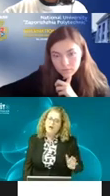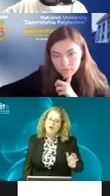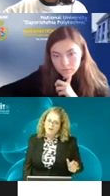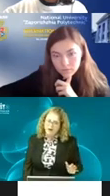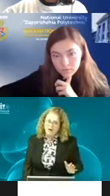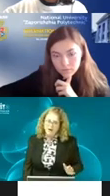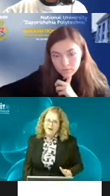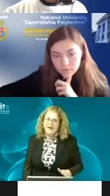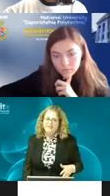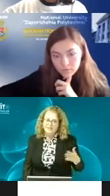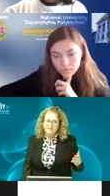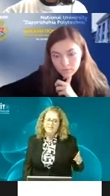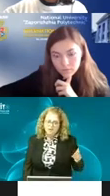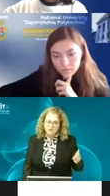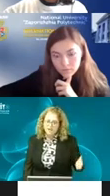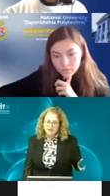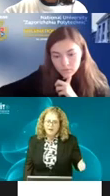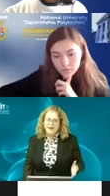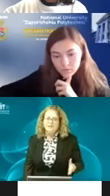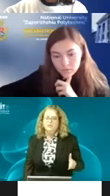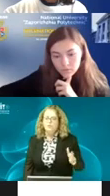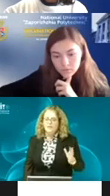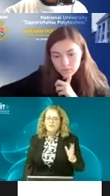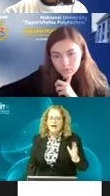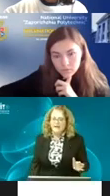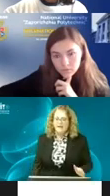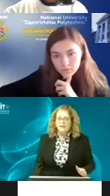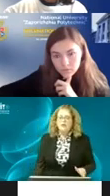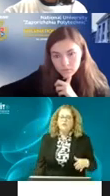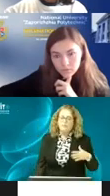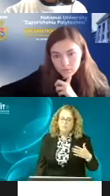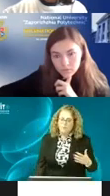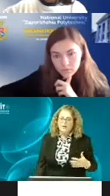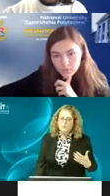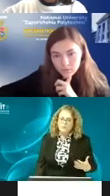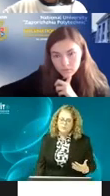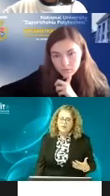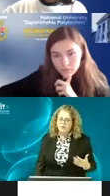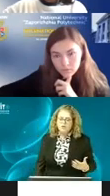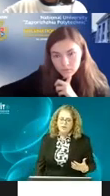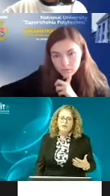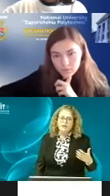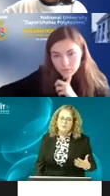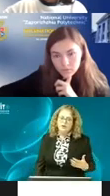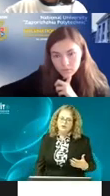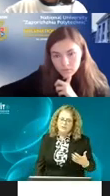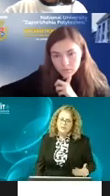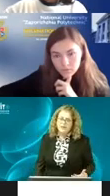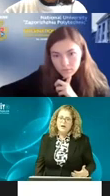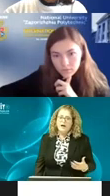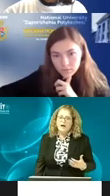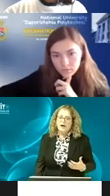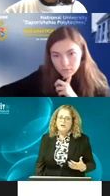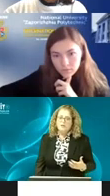We called her Hera. And this is she, as we designed it, for pregnant women during their pregnancy